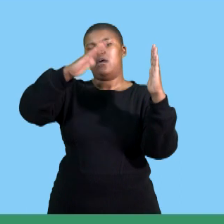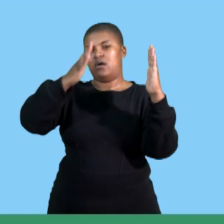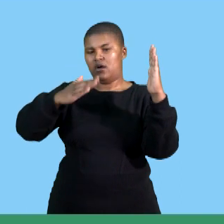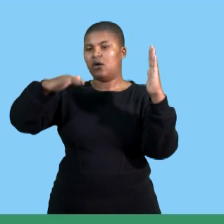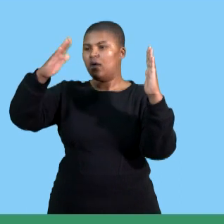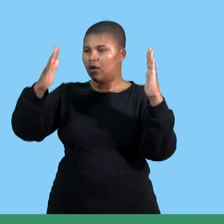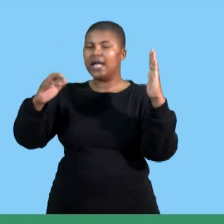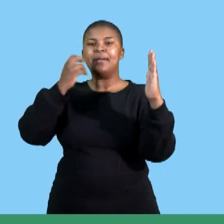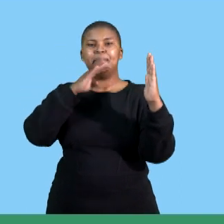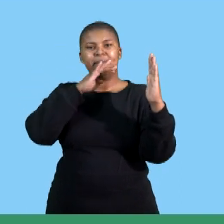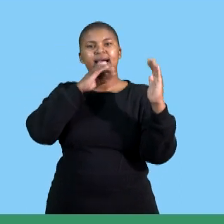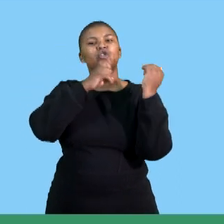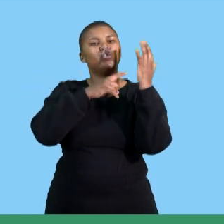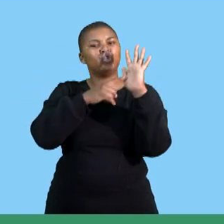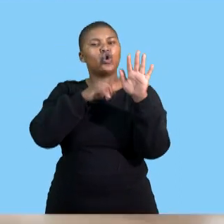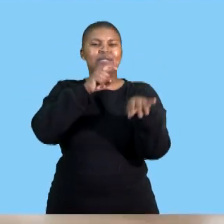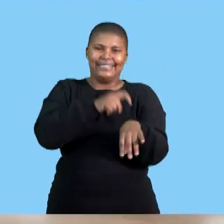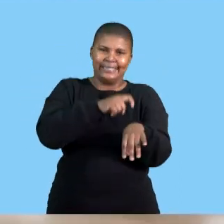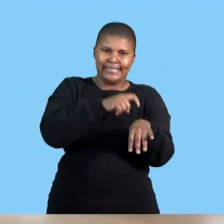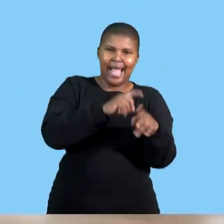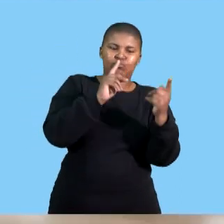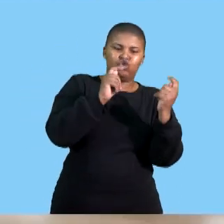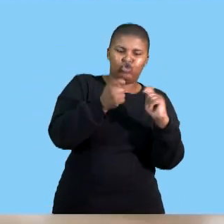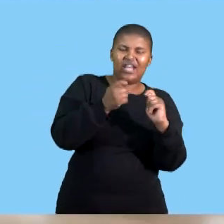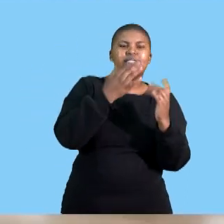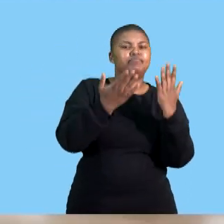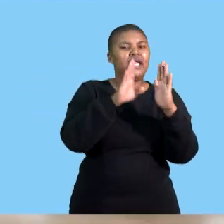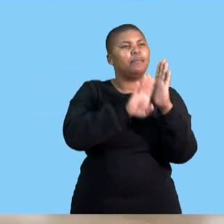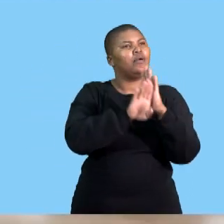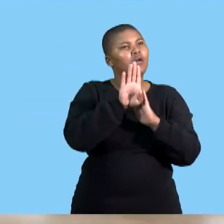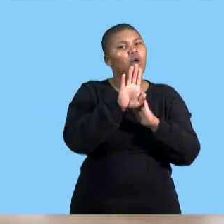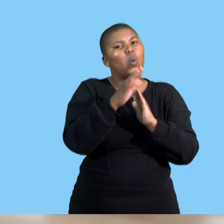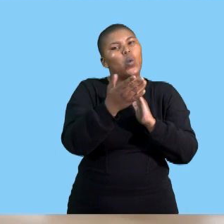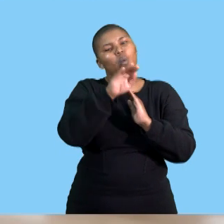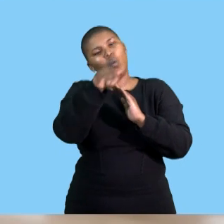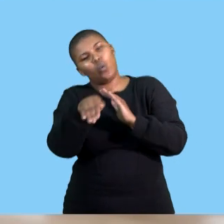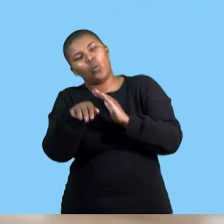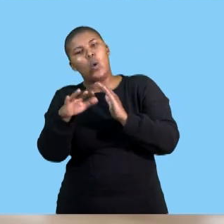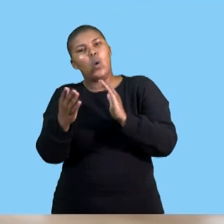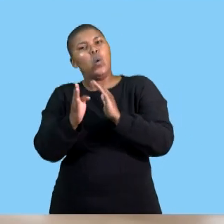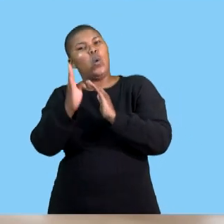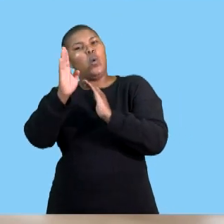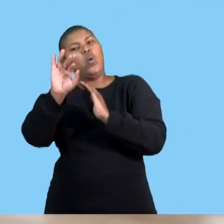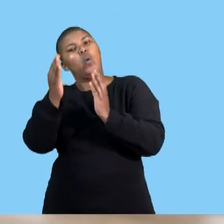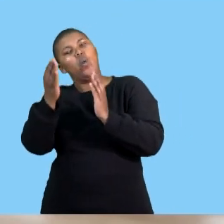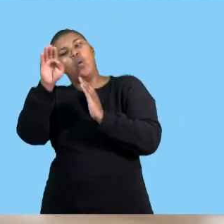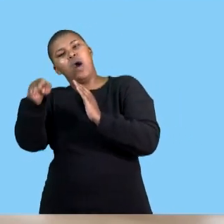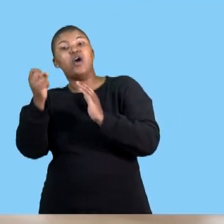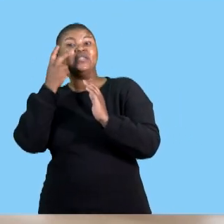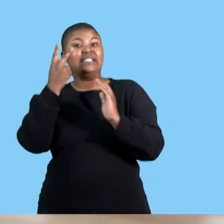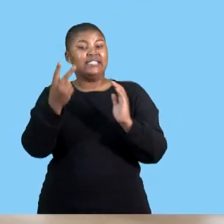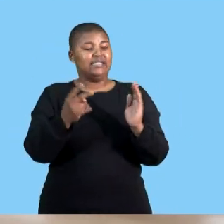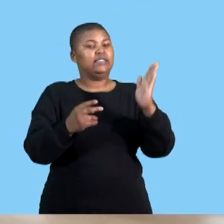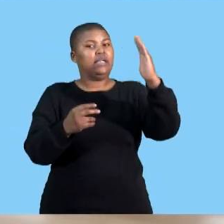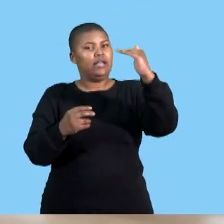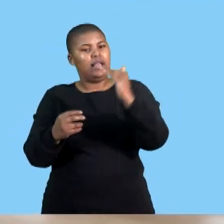over some time. So when we use a graph, we would actually want to see how the trends are going. So you would actually see the